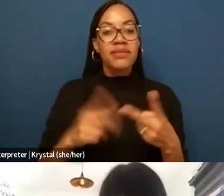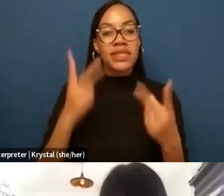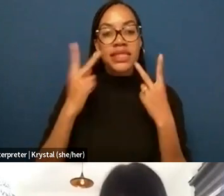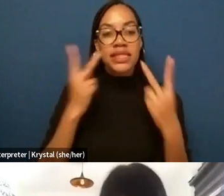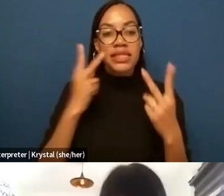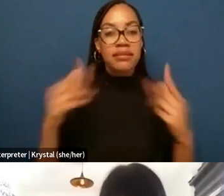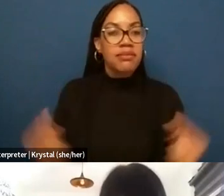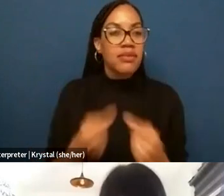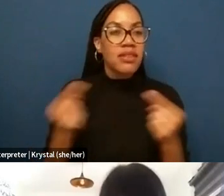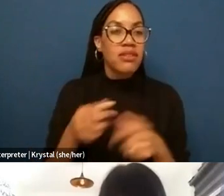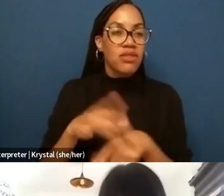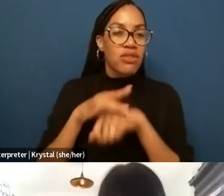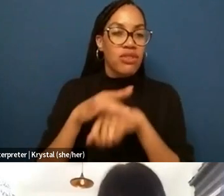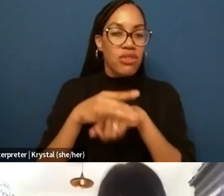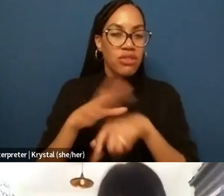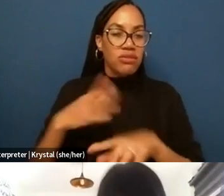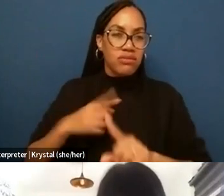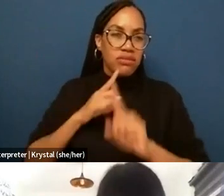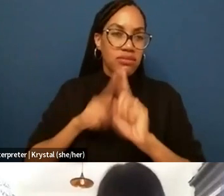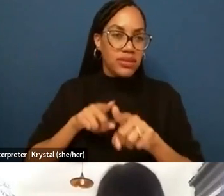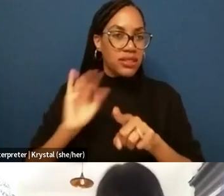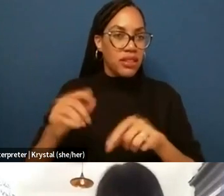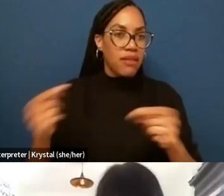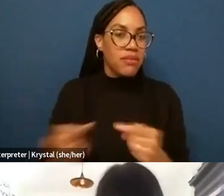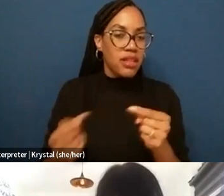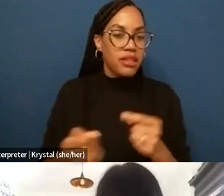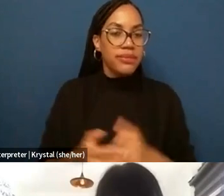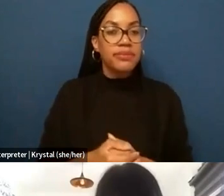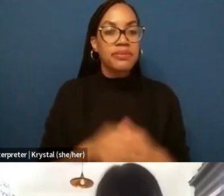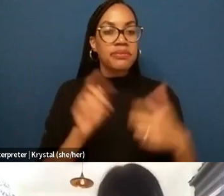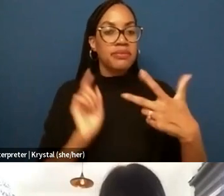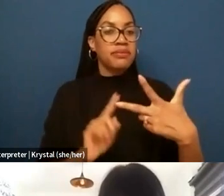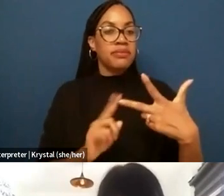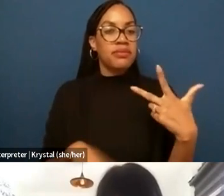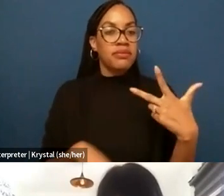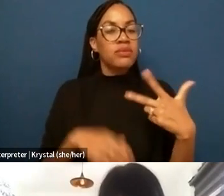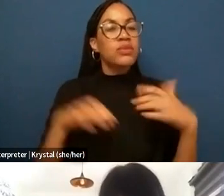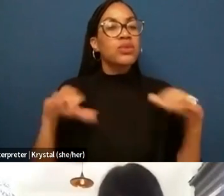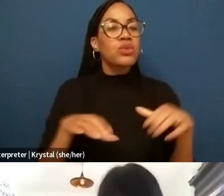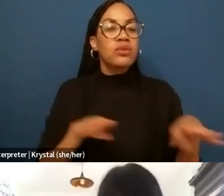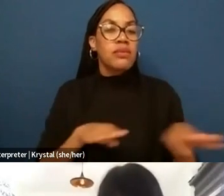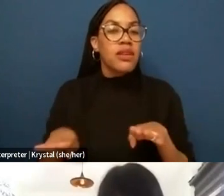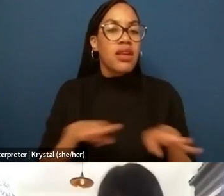deemed outside of the boundaries of what is acceptable in our society or cultures.